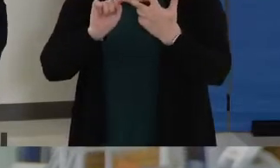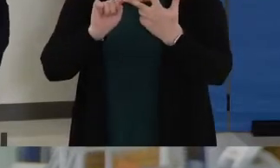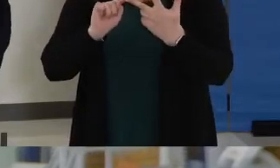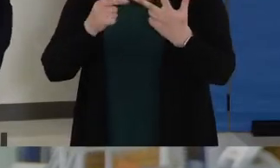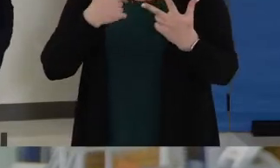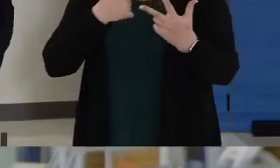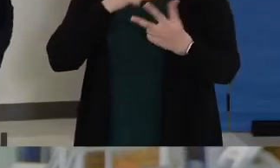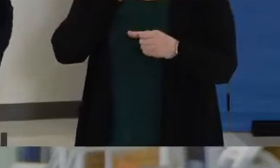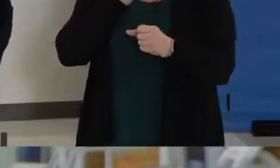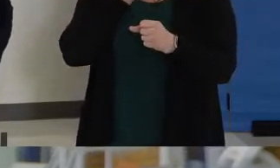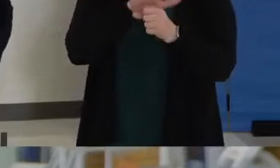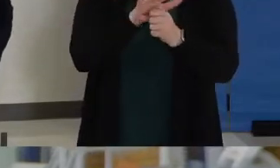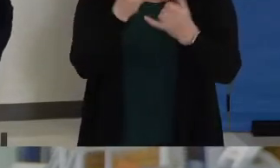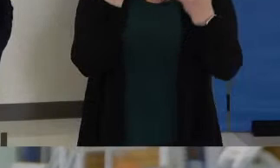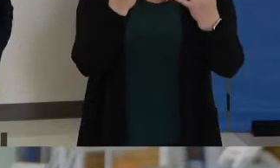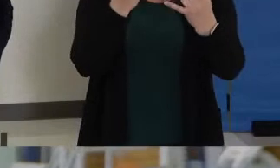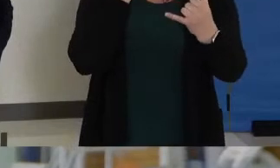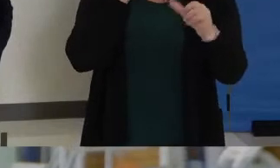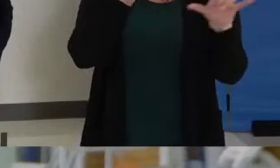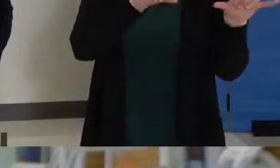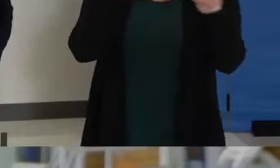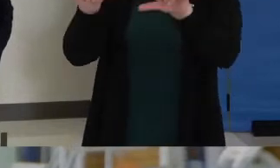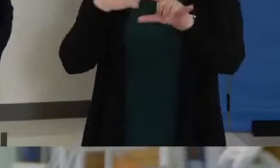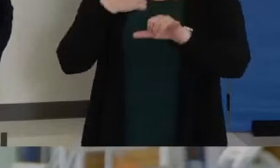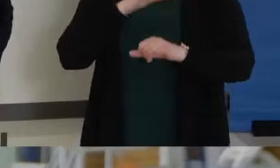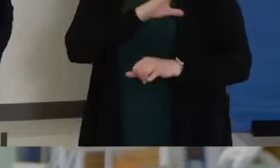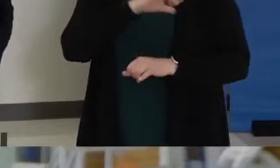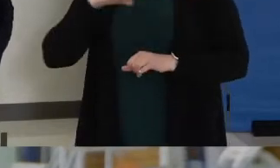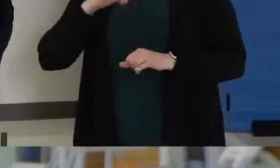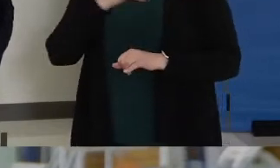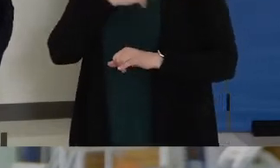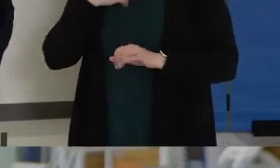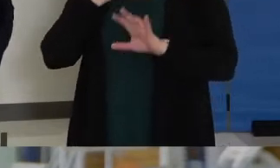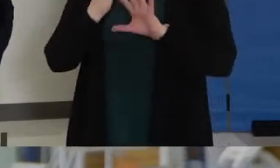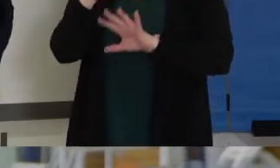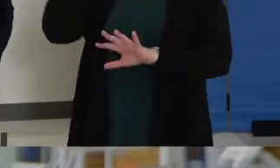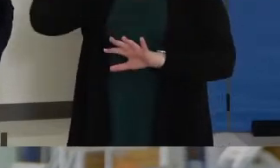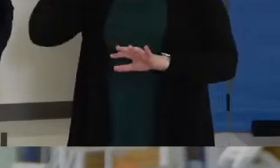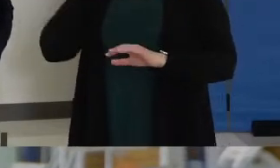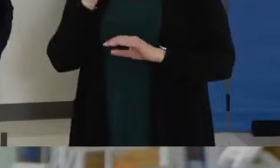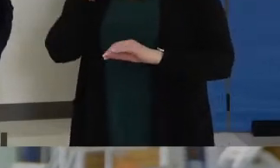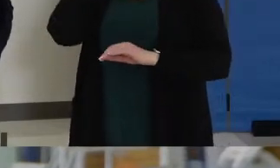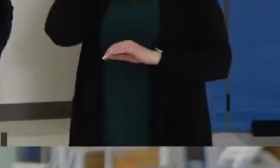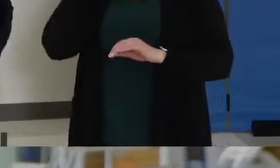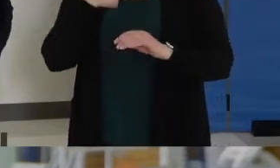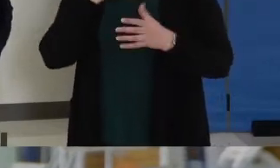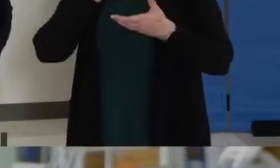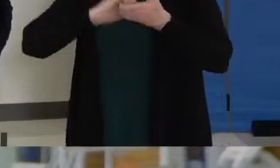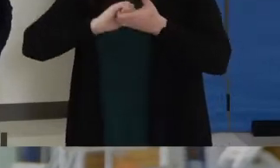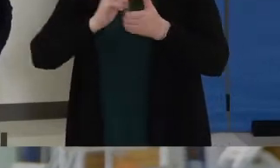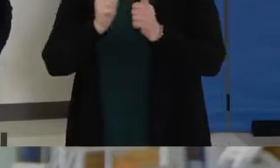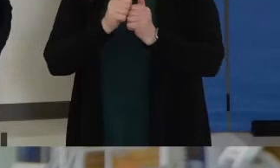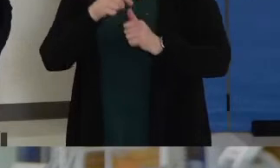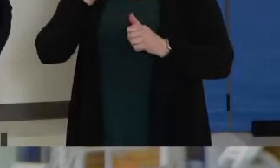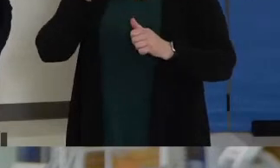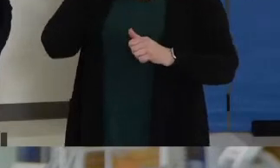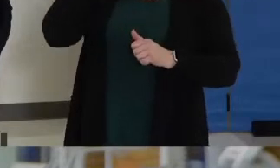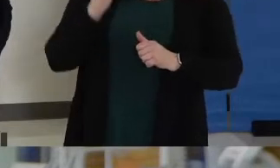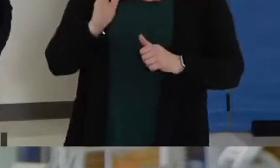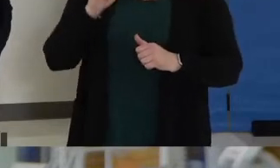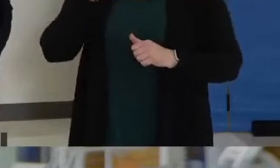as committed today as I was as a city council member. And because of the partnership of the Speaker, the Pro Tem,